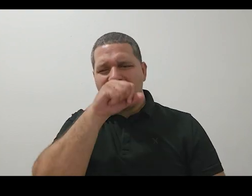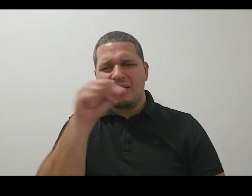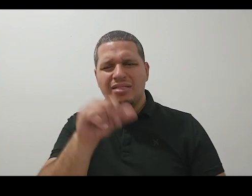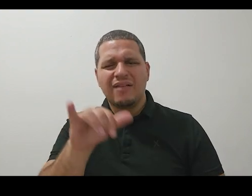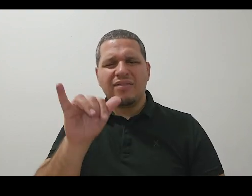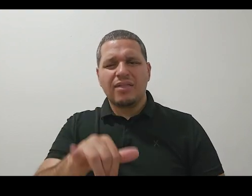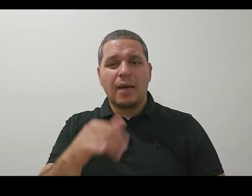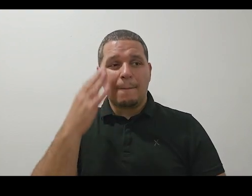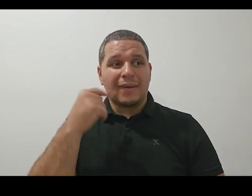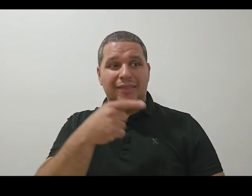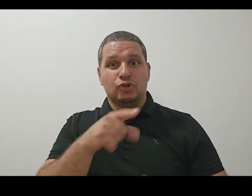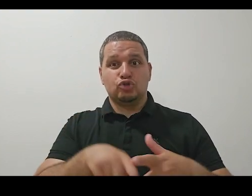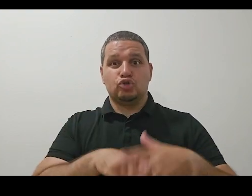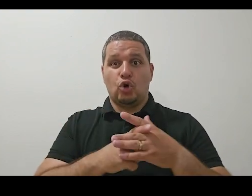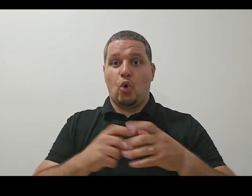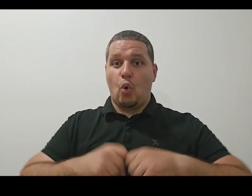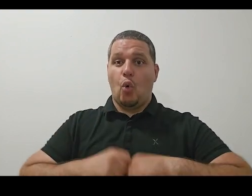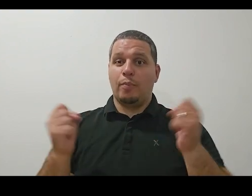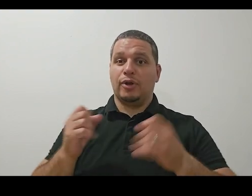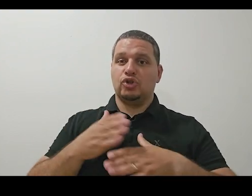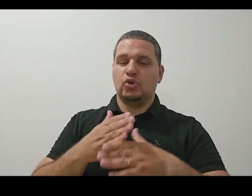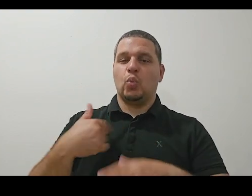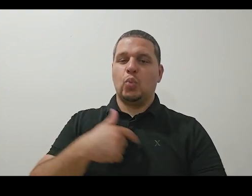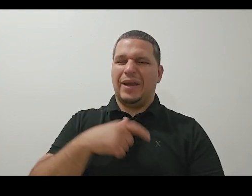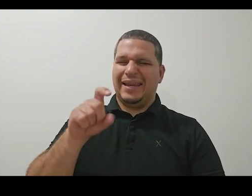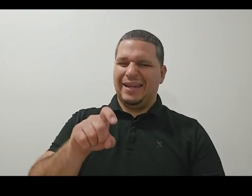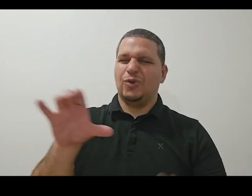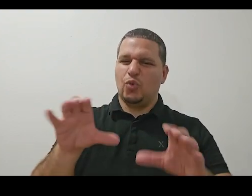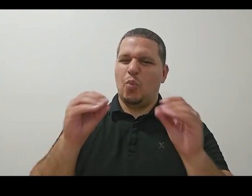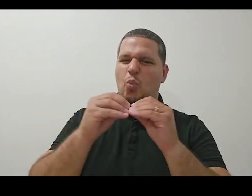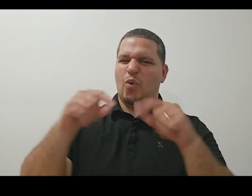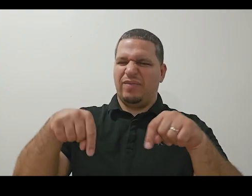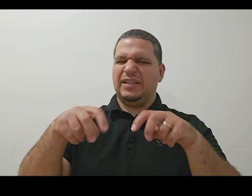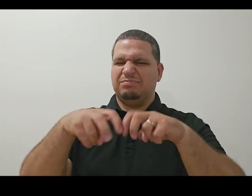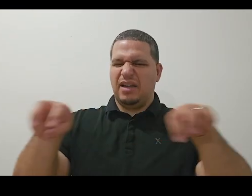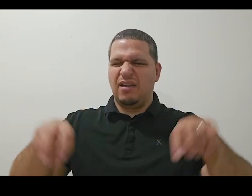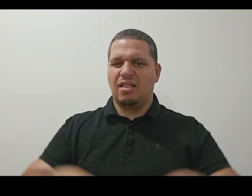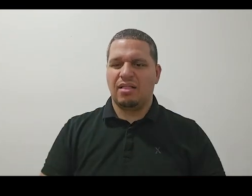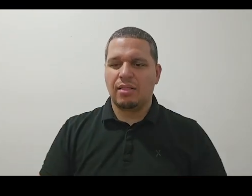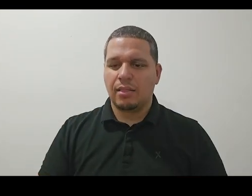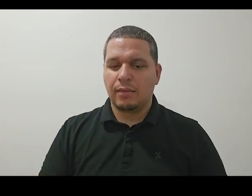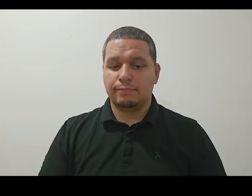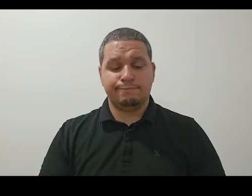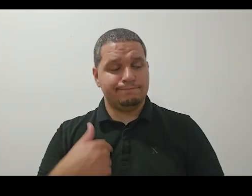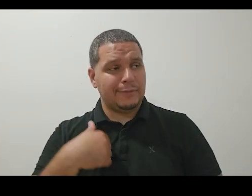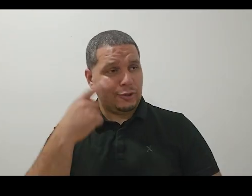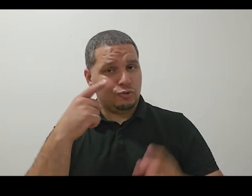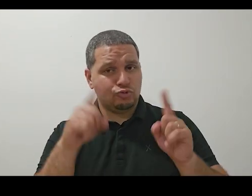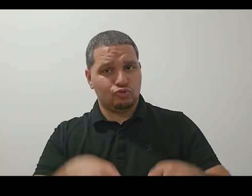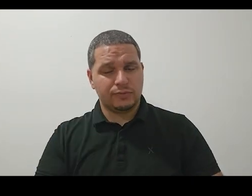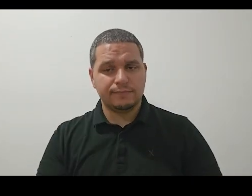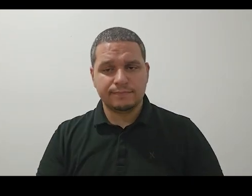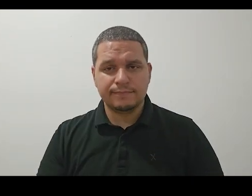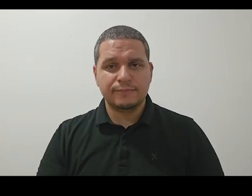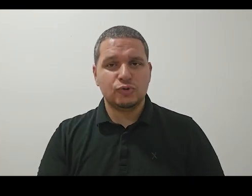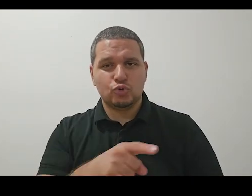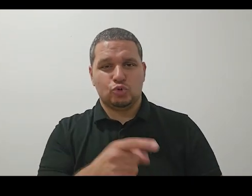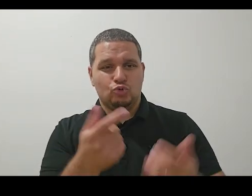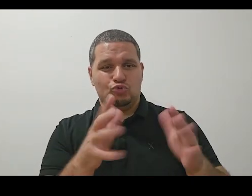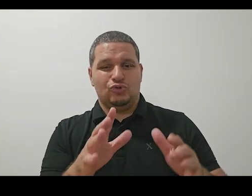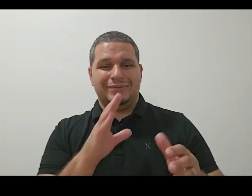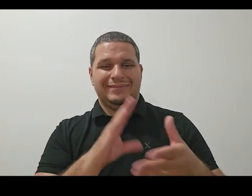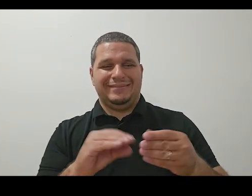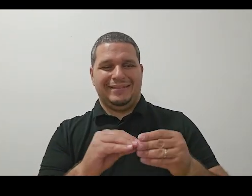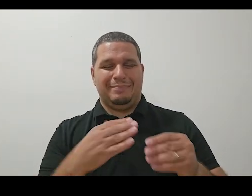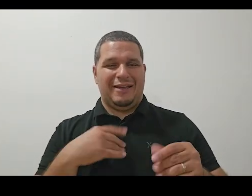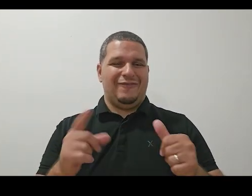And I love the fact because they started sharing. So we need to do more of this. I completely agree. And you